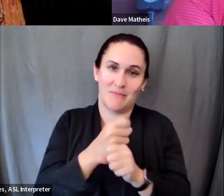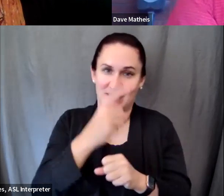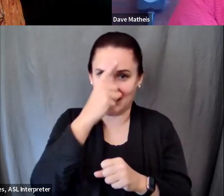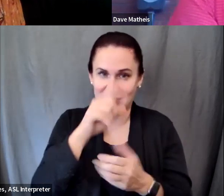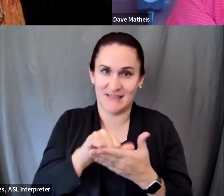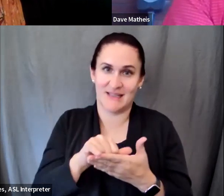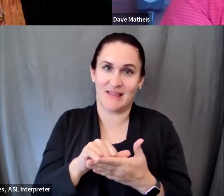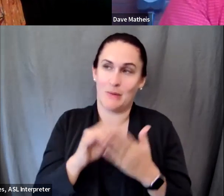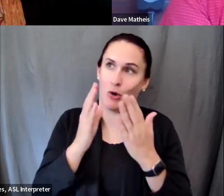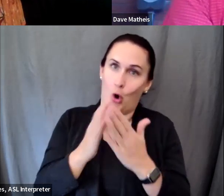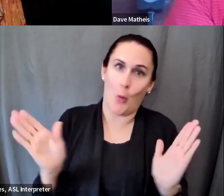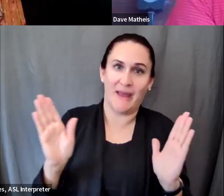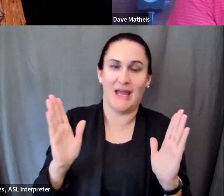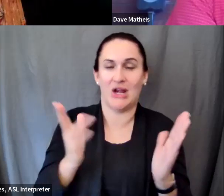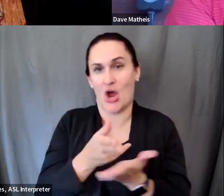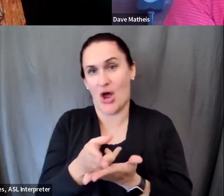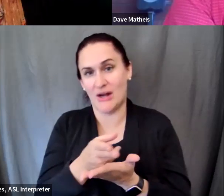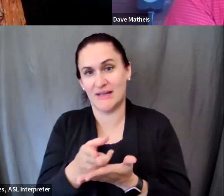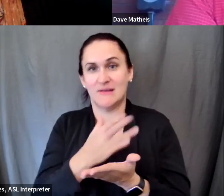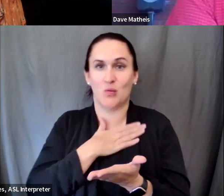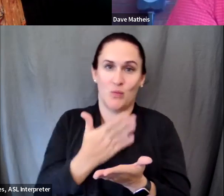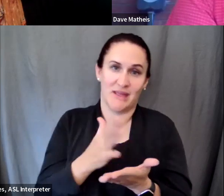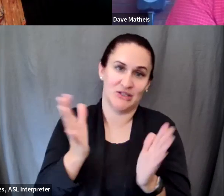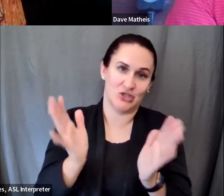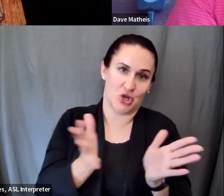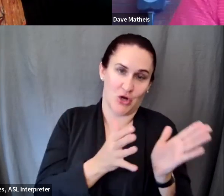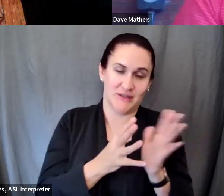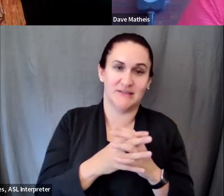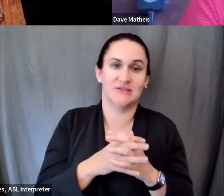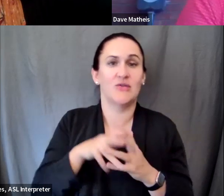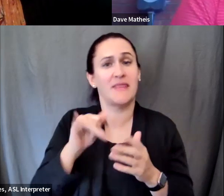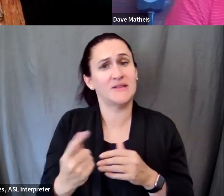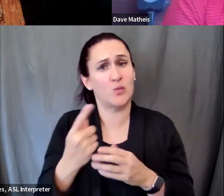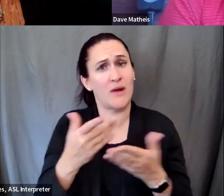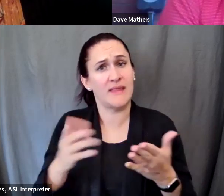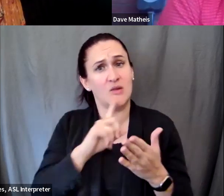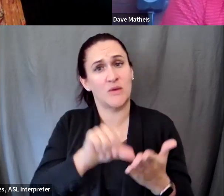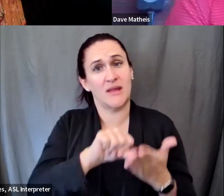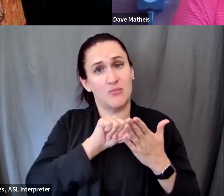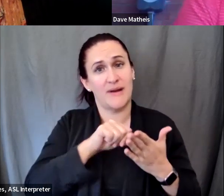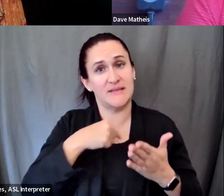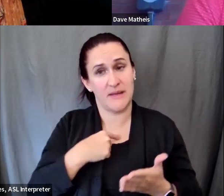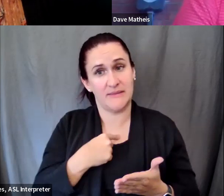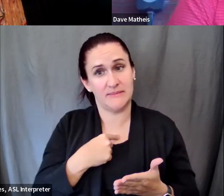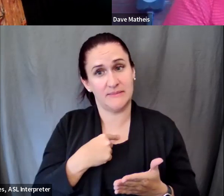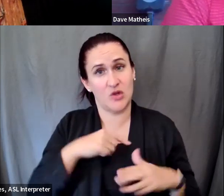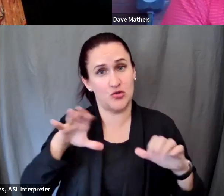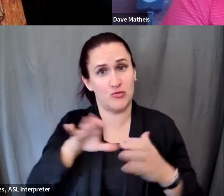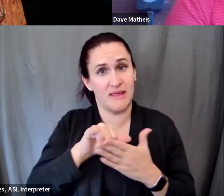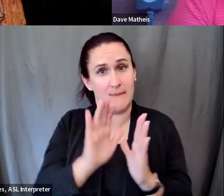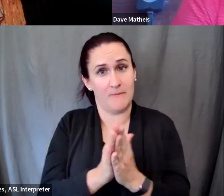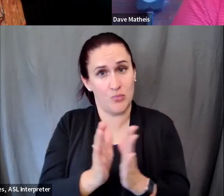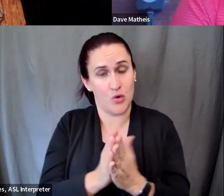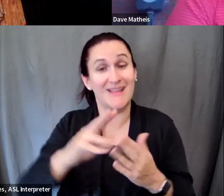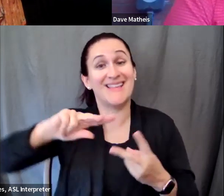they were so open and honest and willing to talk. So that's one thing that impressed me in doing the book. And the